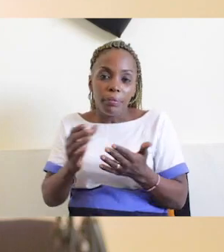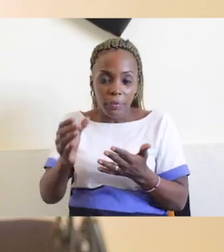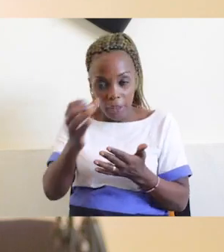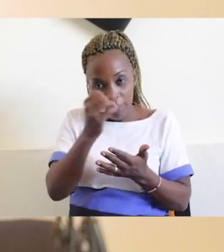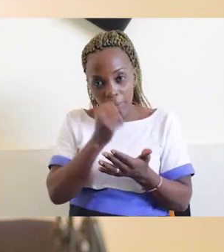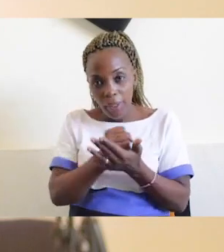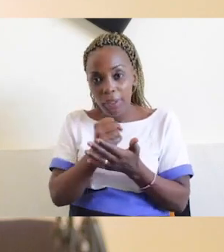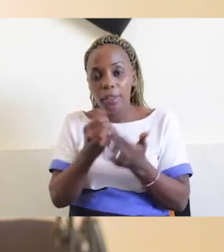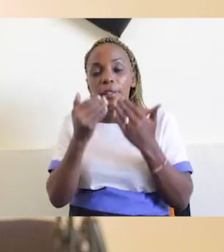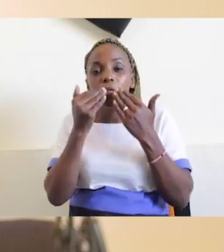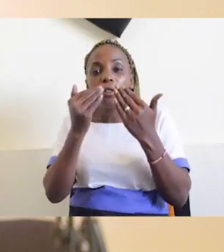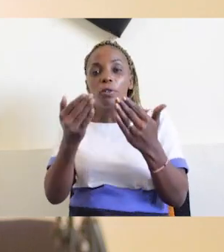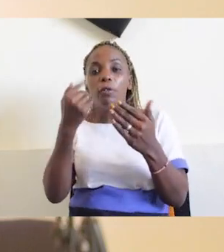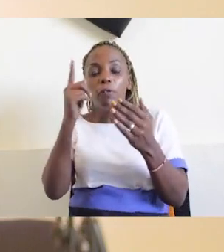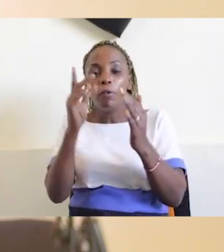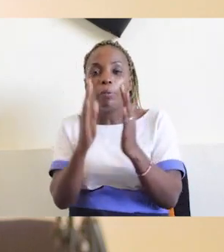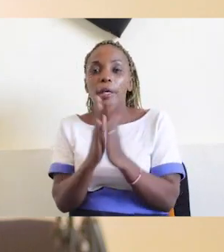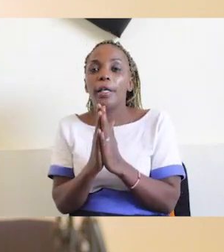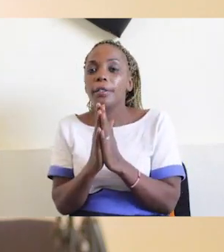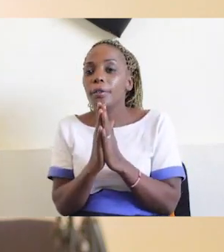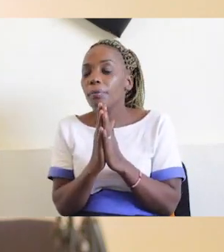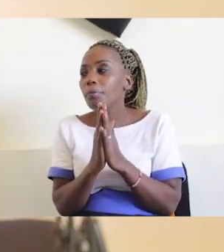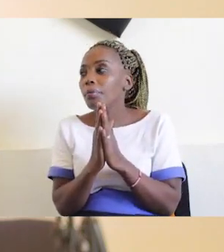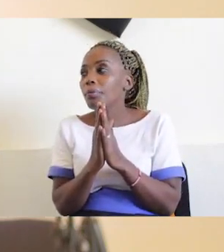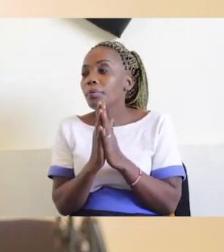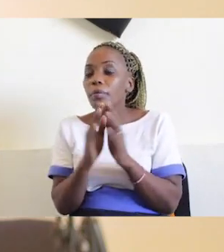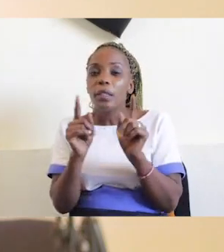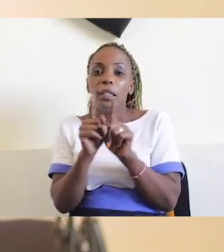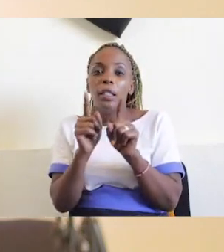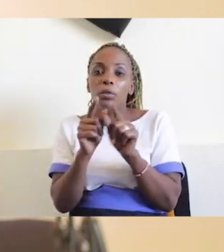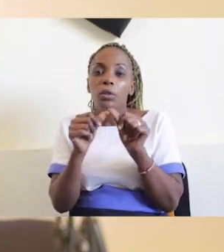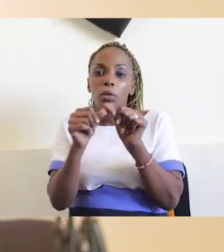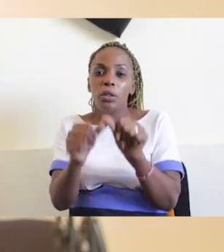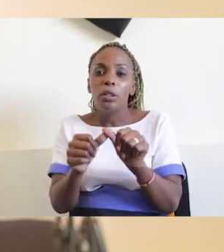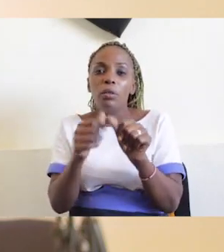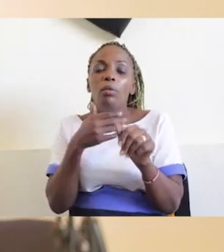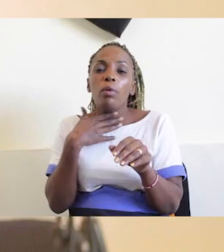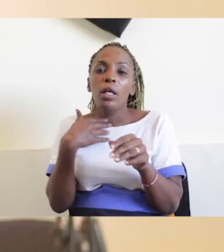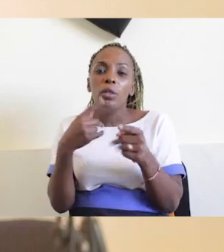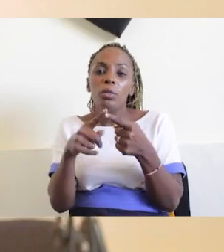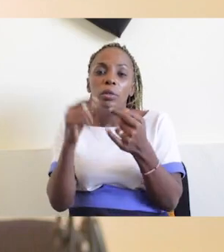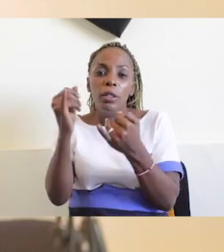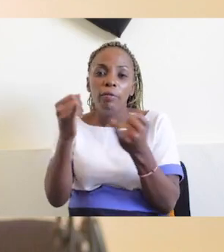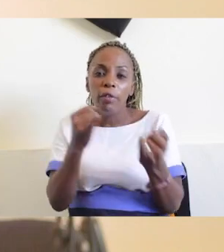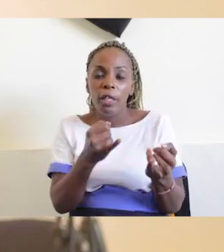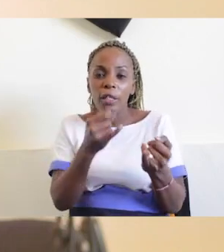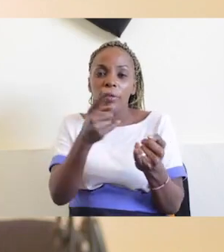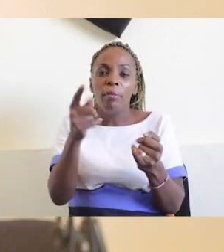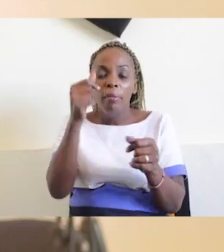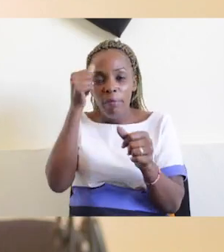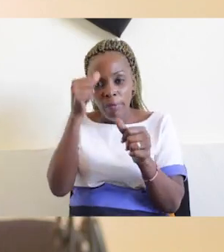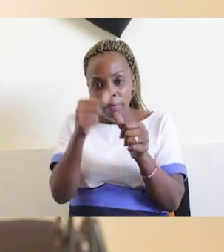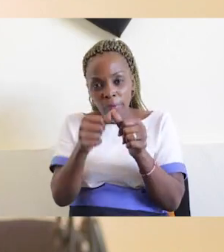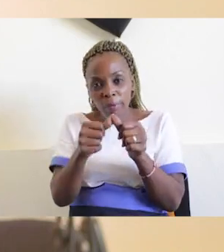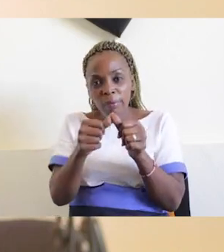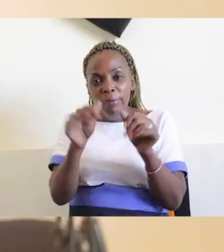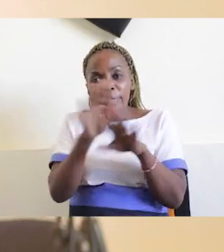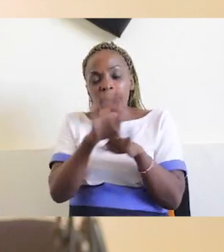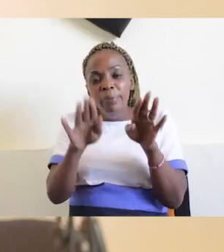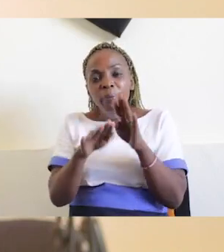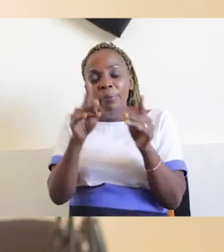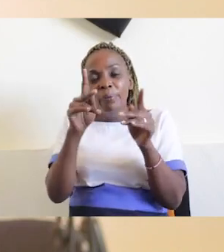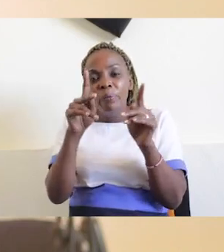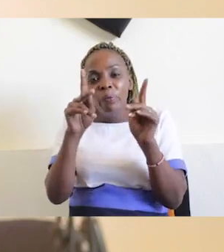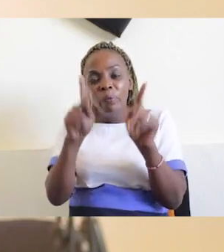Amen. Amen. Thank you for praying. And as we do so, I just want to invite us and to remind us that every